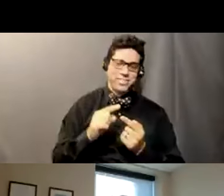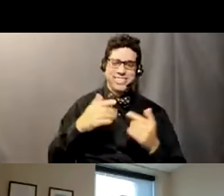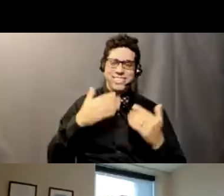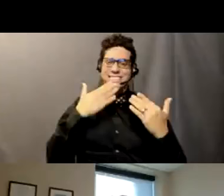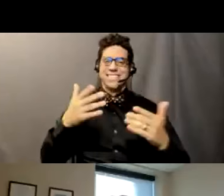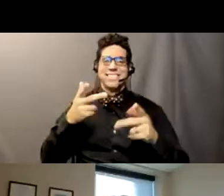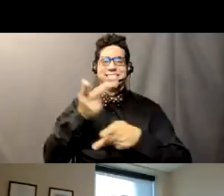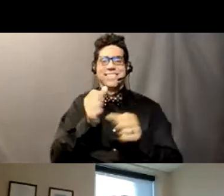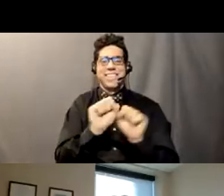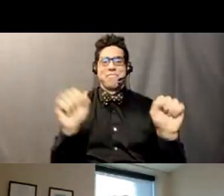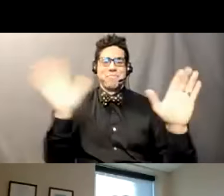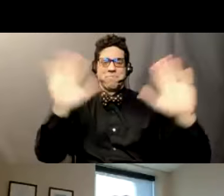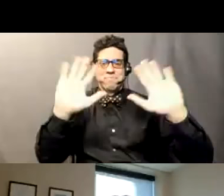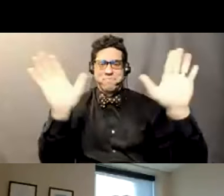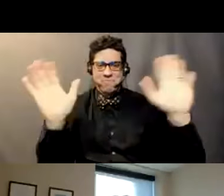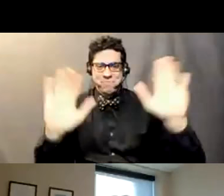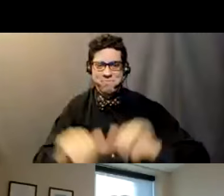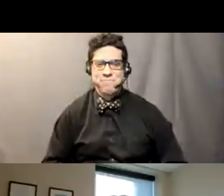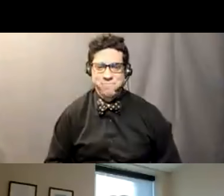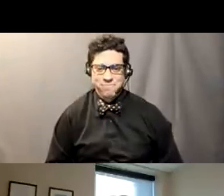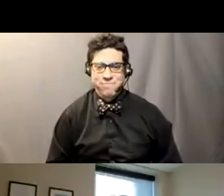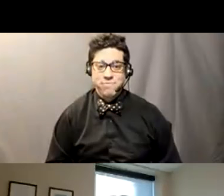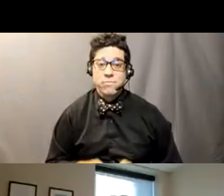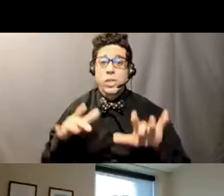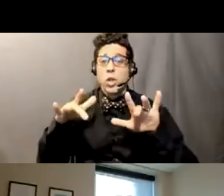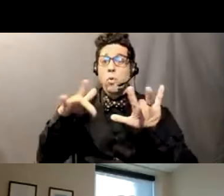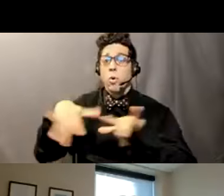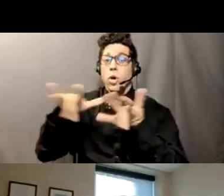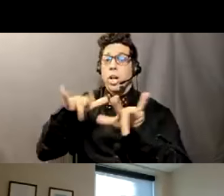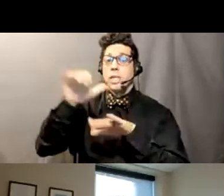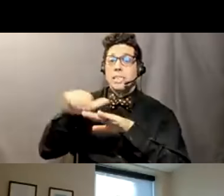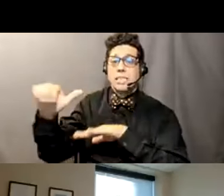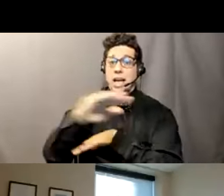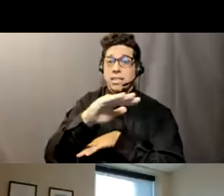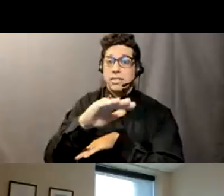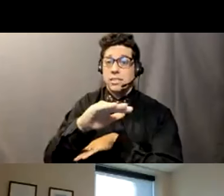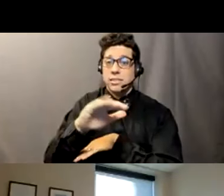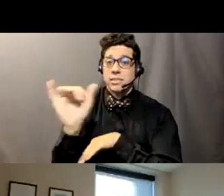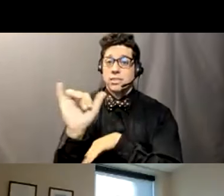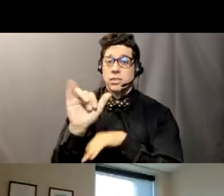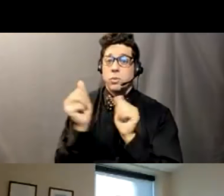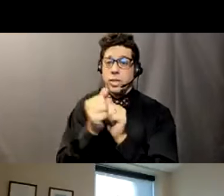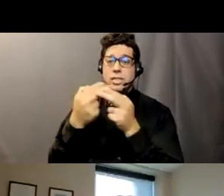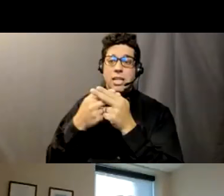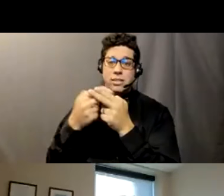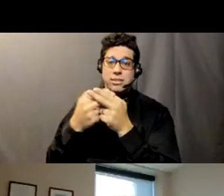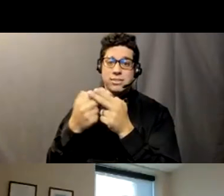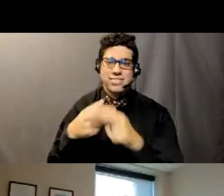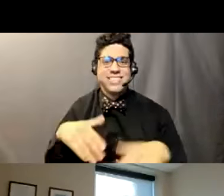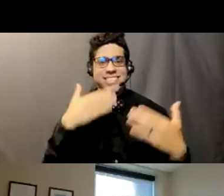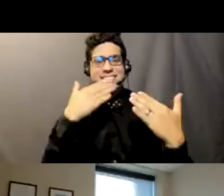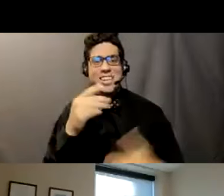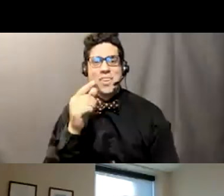Thank you all so much. And a recording will be sent out, correct, Diana? Correct, along with the slides and any handouts we've referenced as